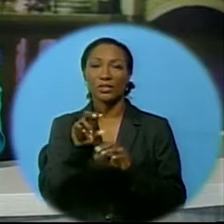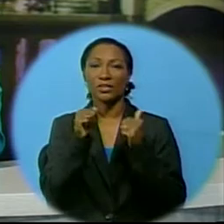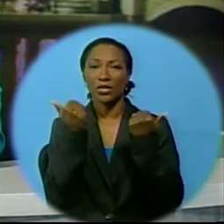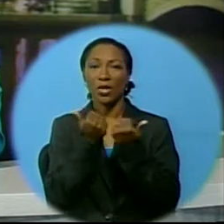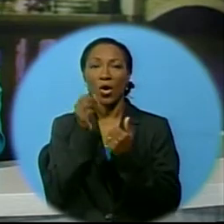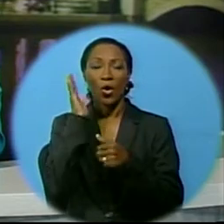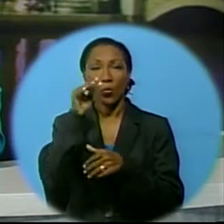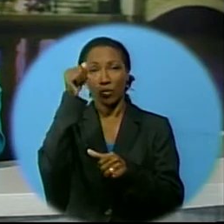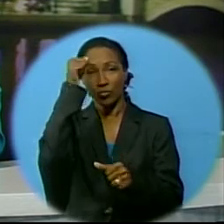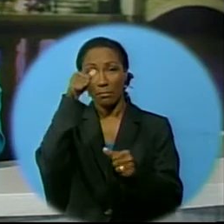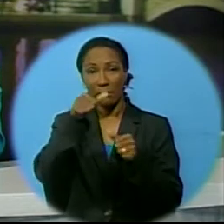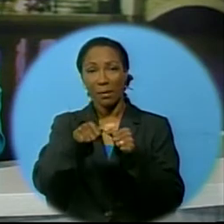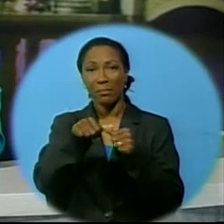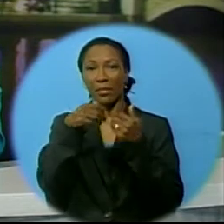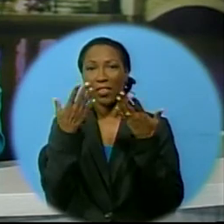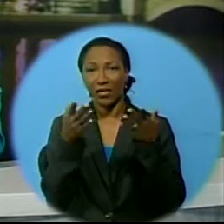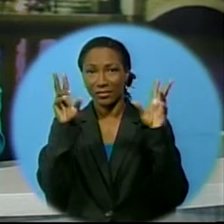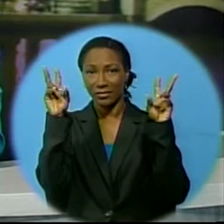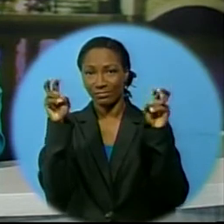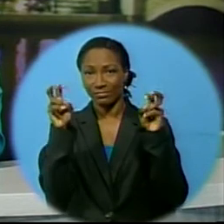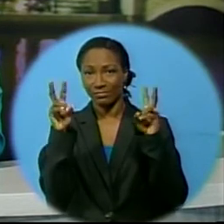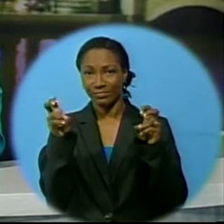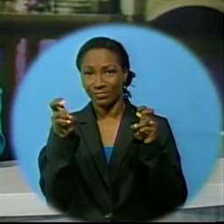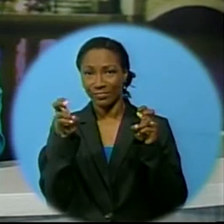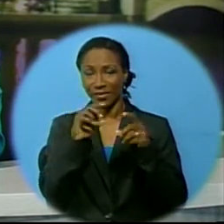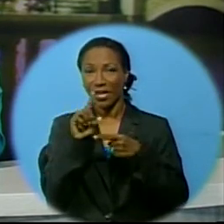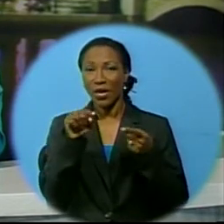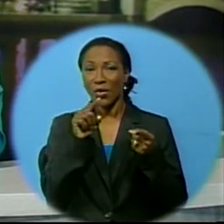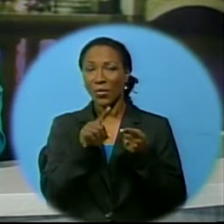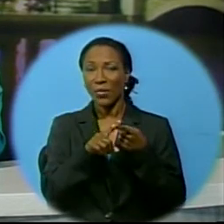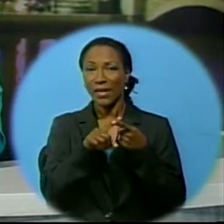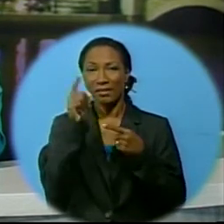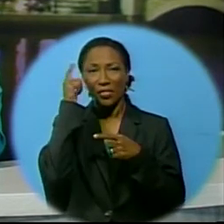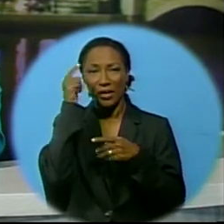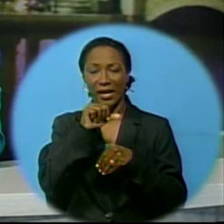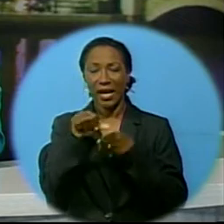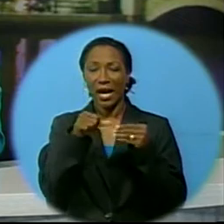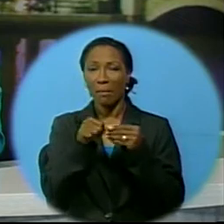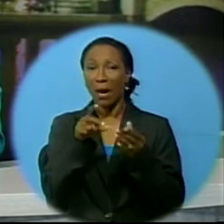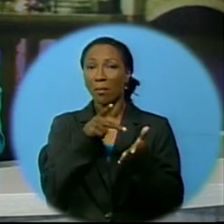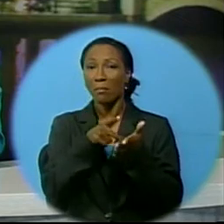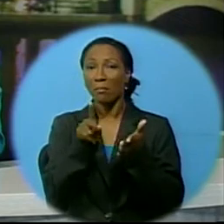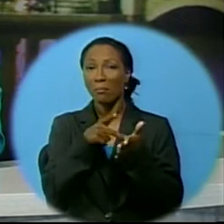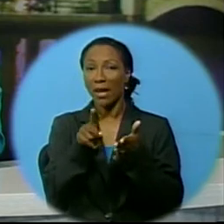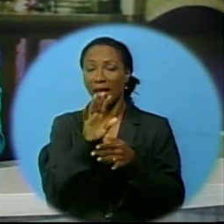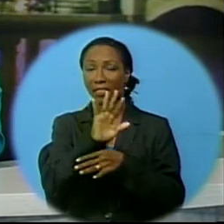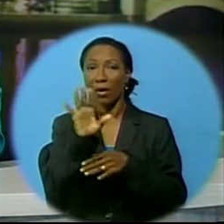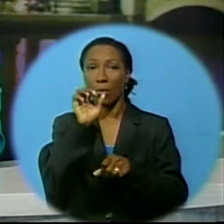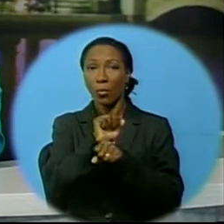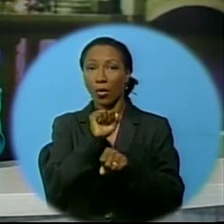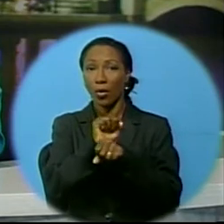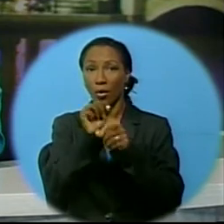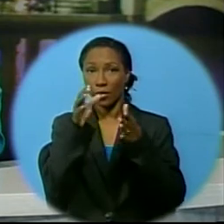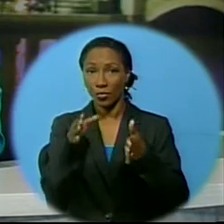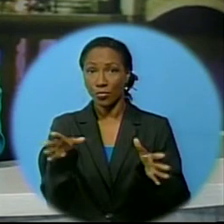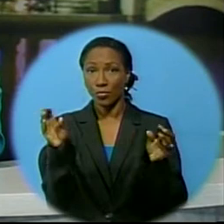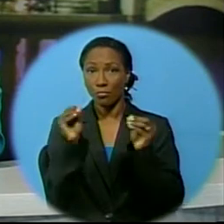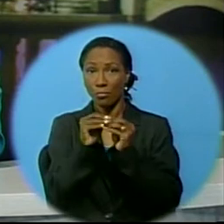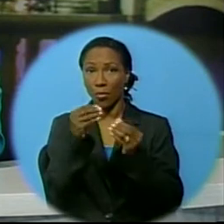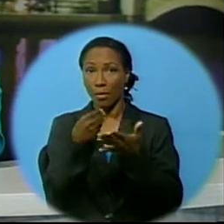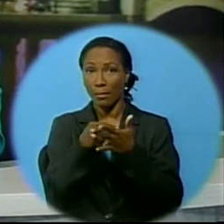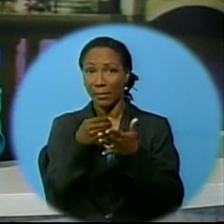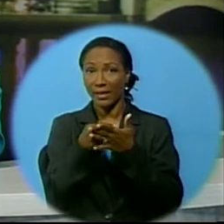this in mind when it comes to pay increases for hotel workers. His comments came during a joint meeting of the Democratic Labour